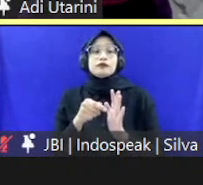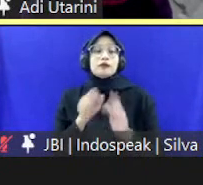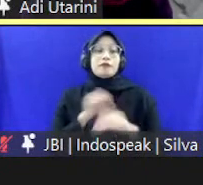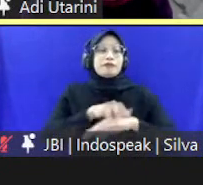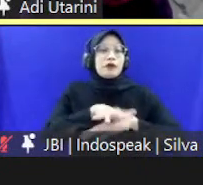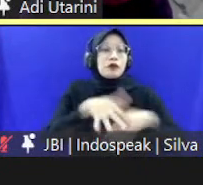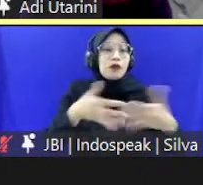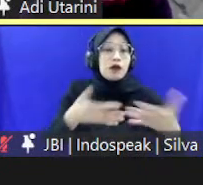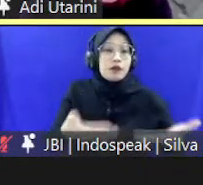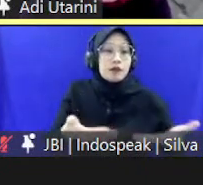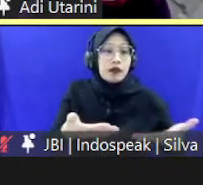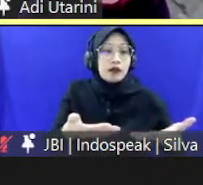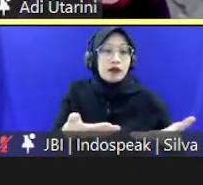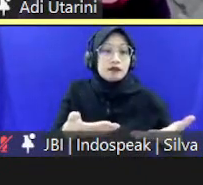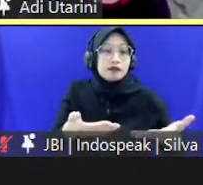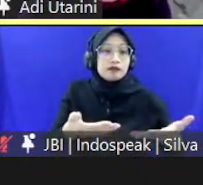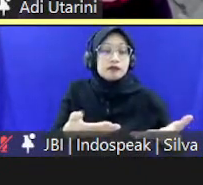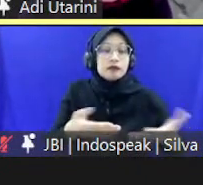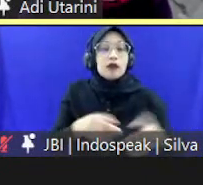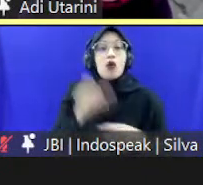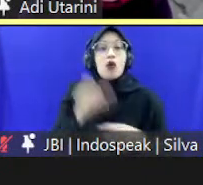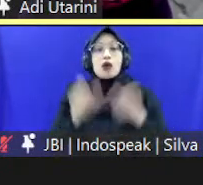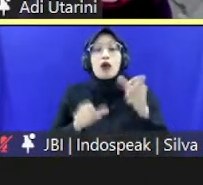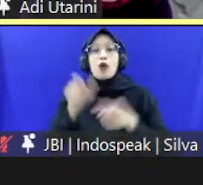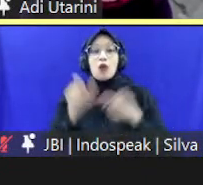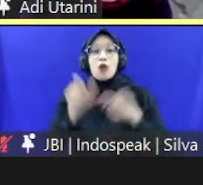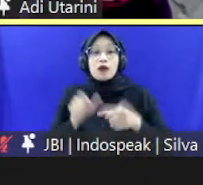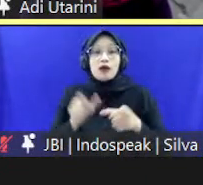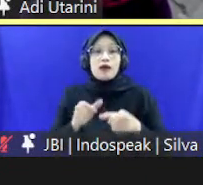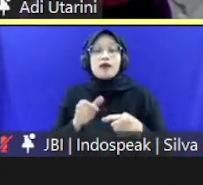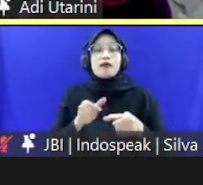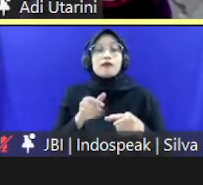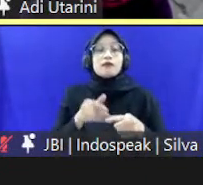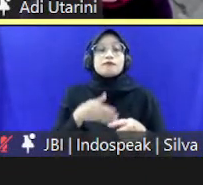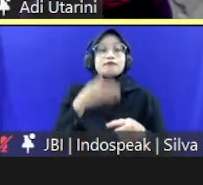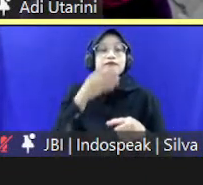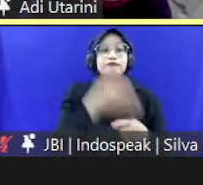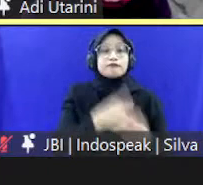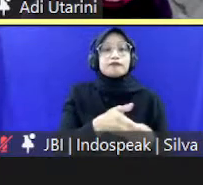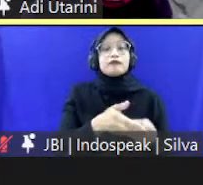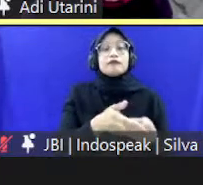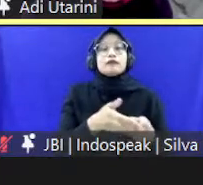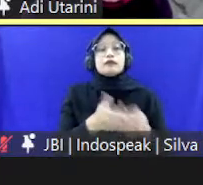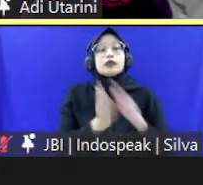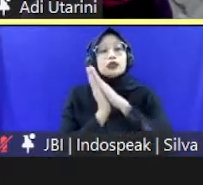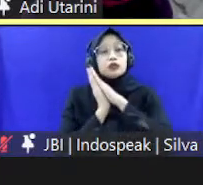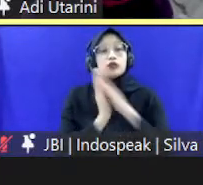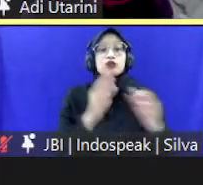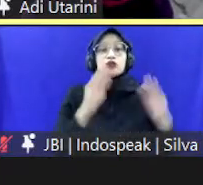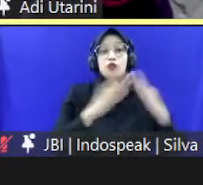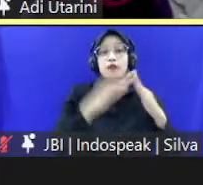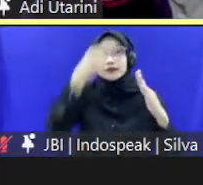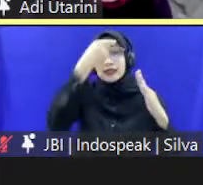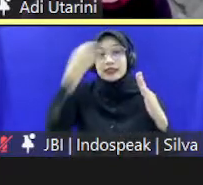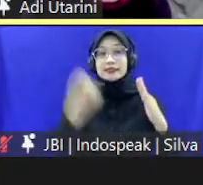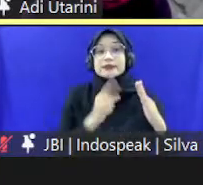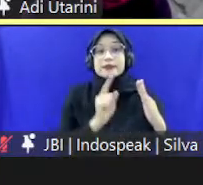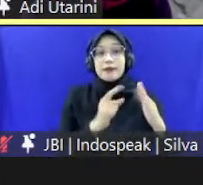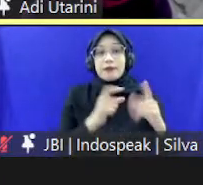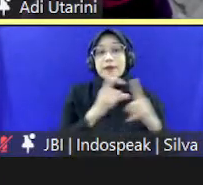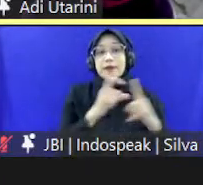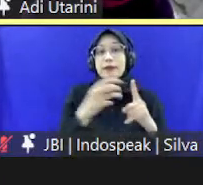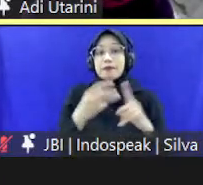to VCD, due to dengue. And here in this case, we have 86% of